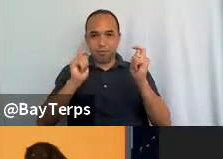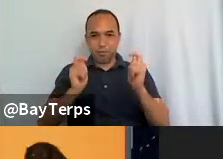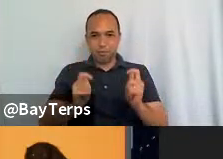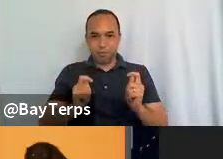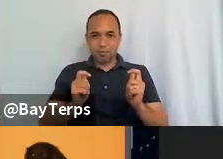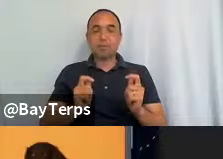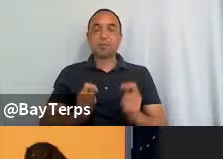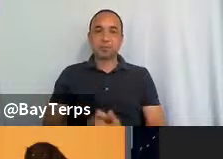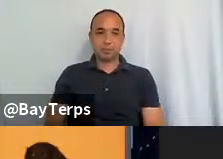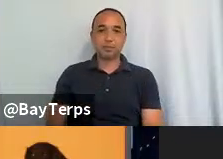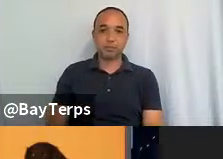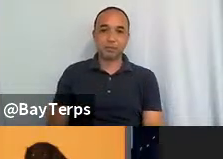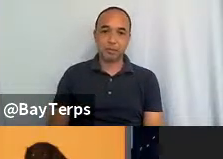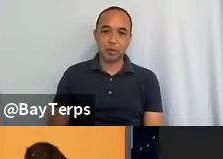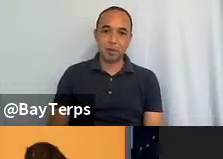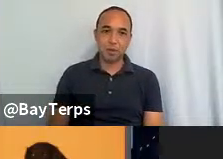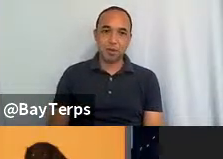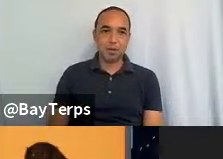accordingly.